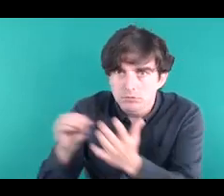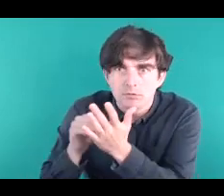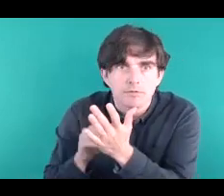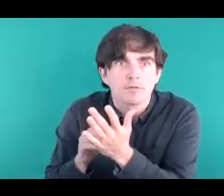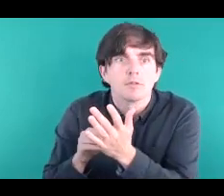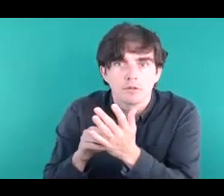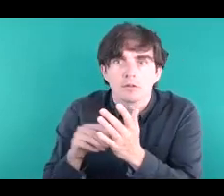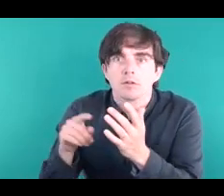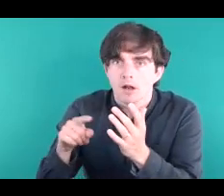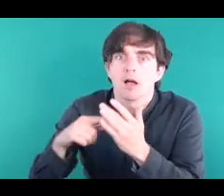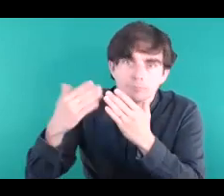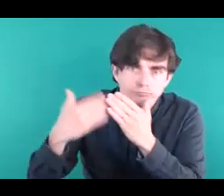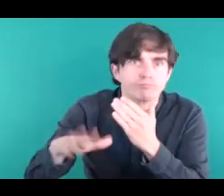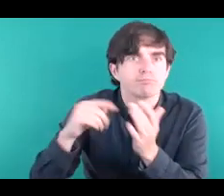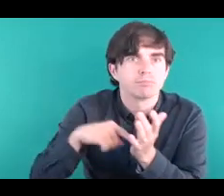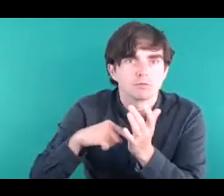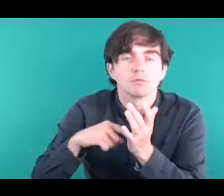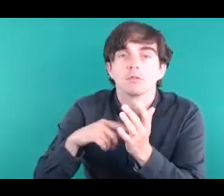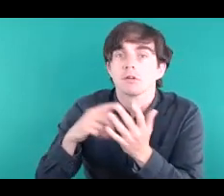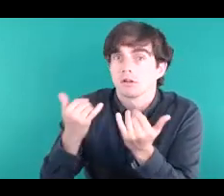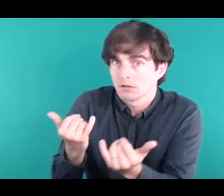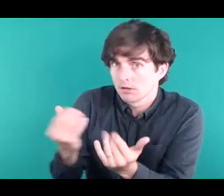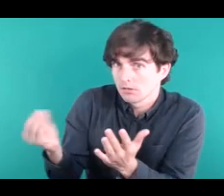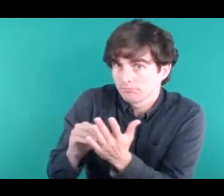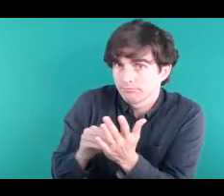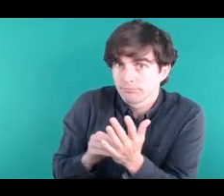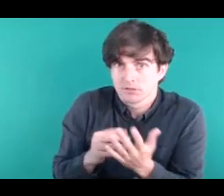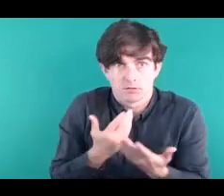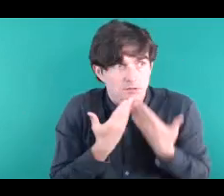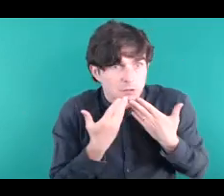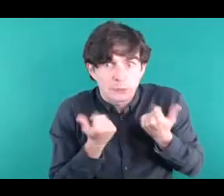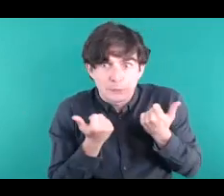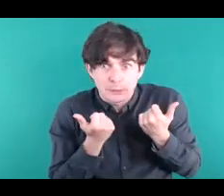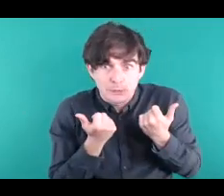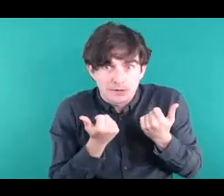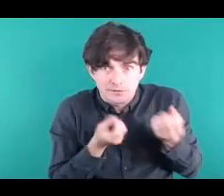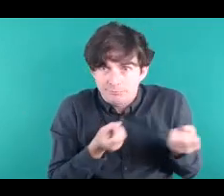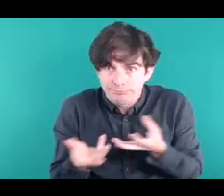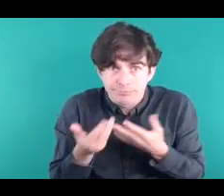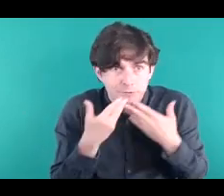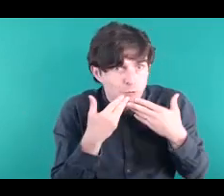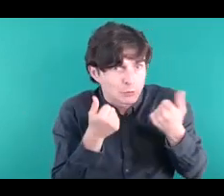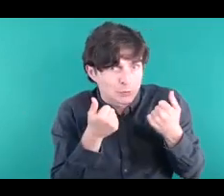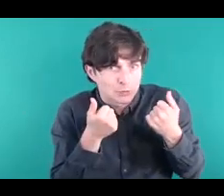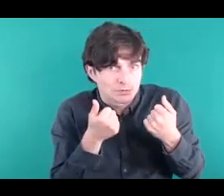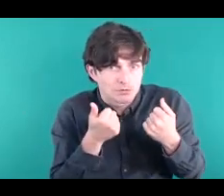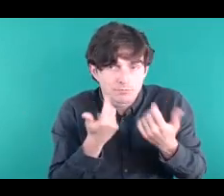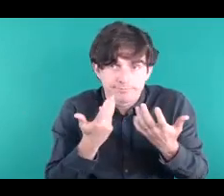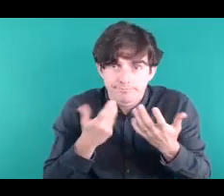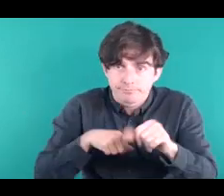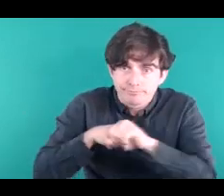provision, is vital so that the advocacy for access can be based on good data. And